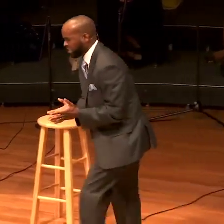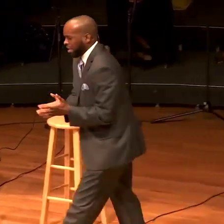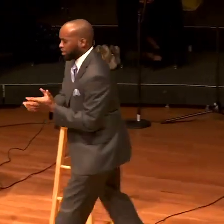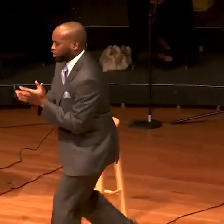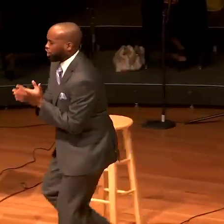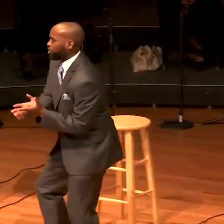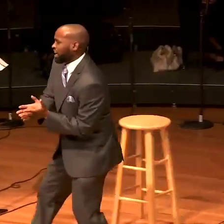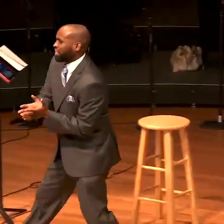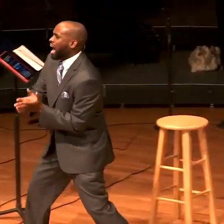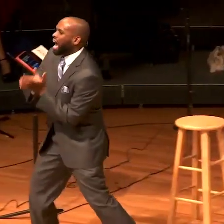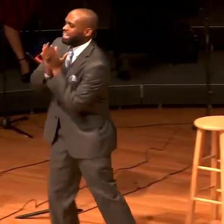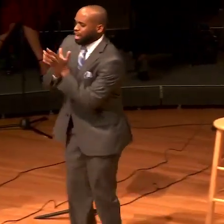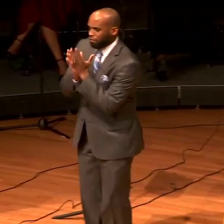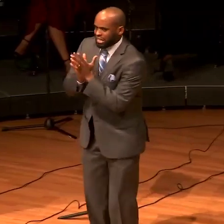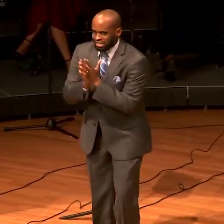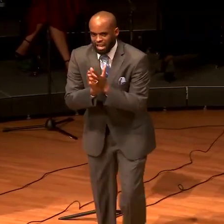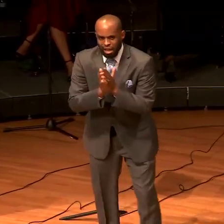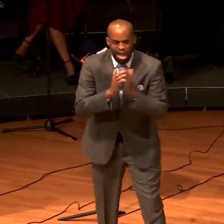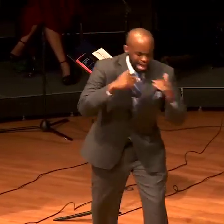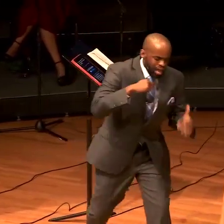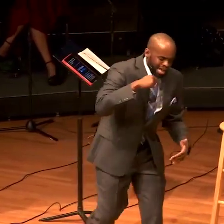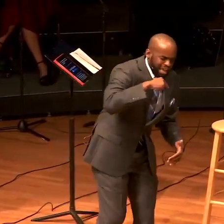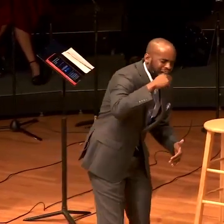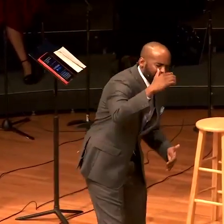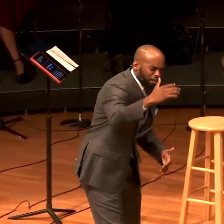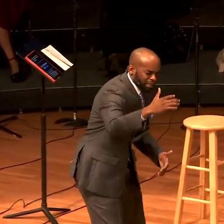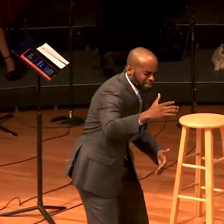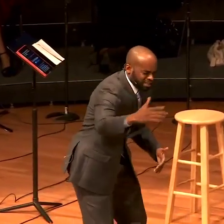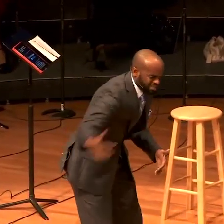4 says that the church at the height of its